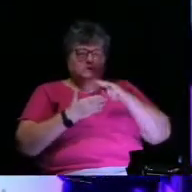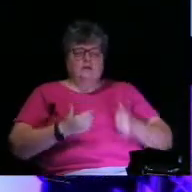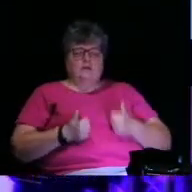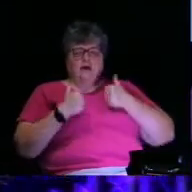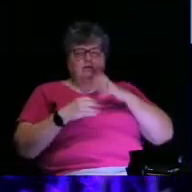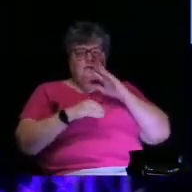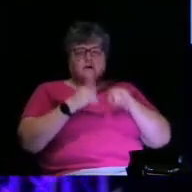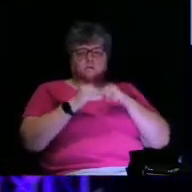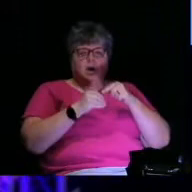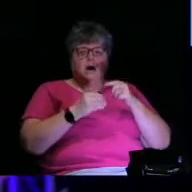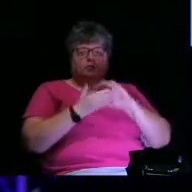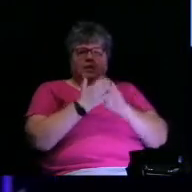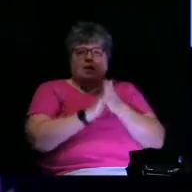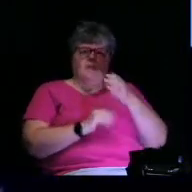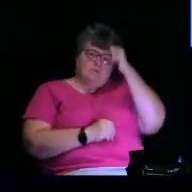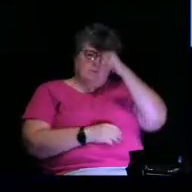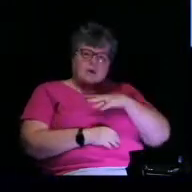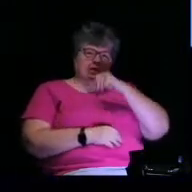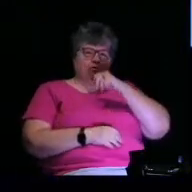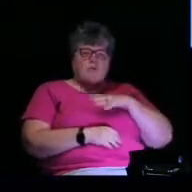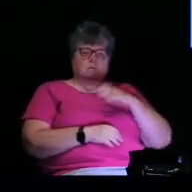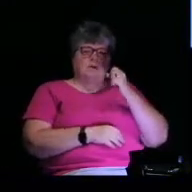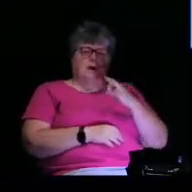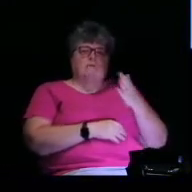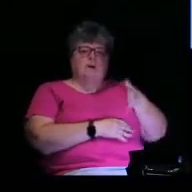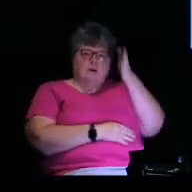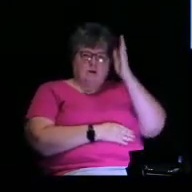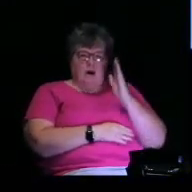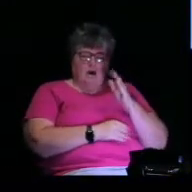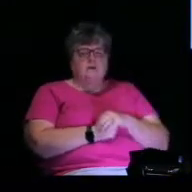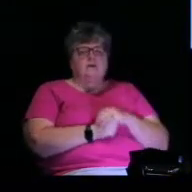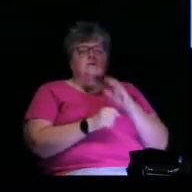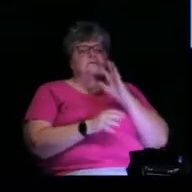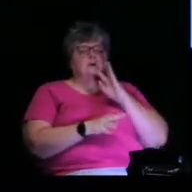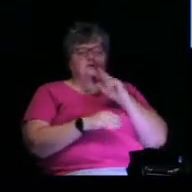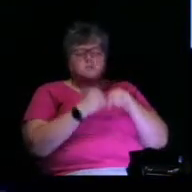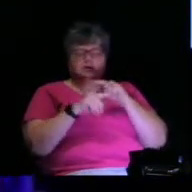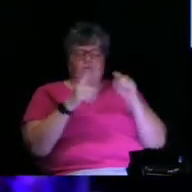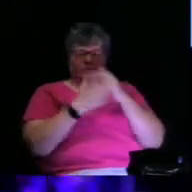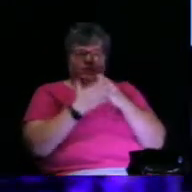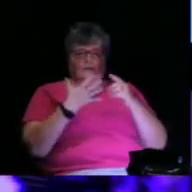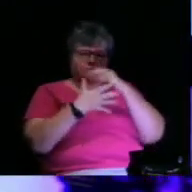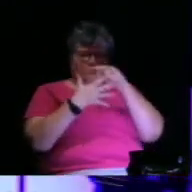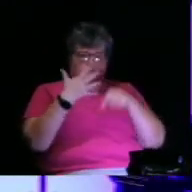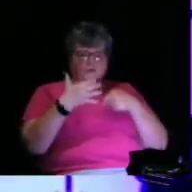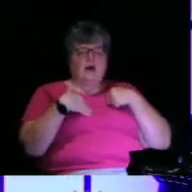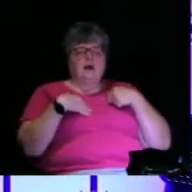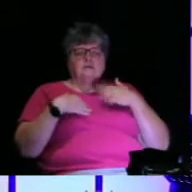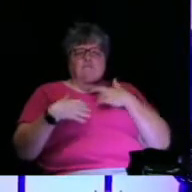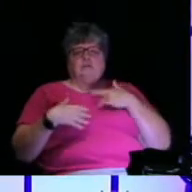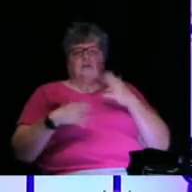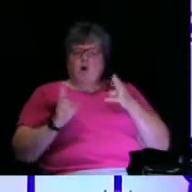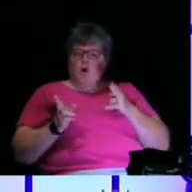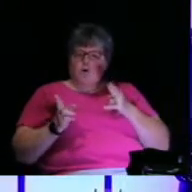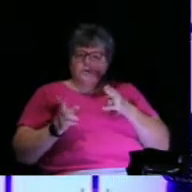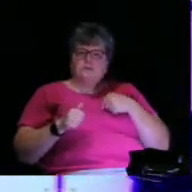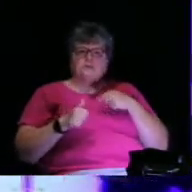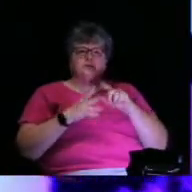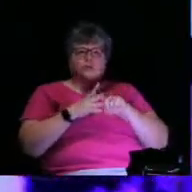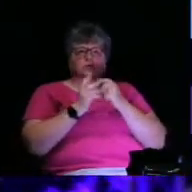men and women of God, okay? But there's some things he talks about that have a sense, and it all has a sense of urgency, and it starts with the very first word,